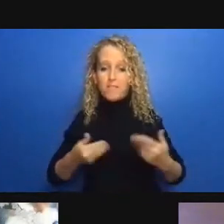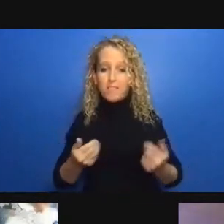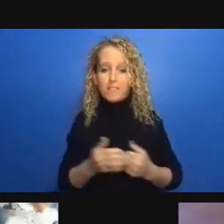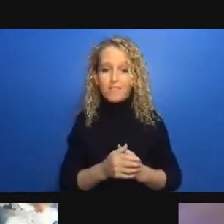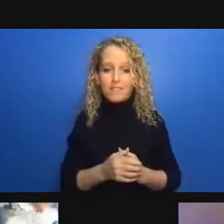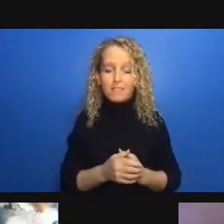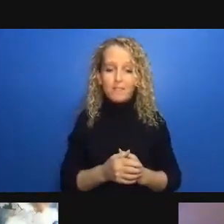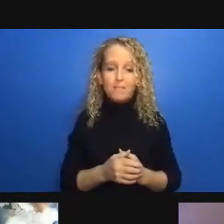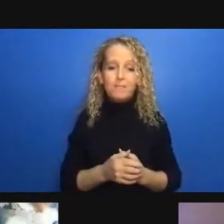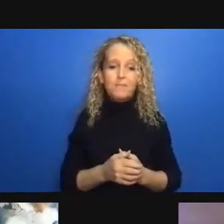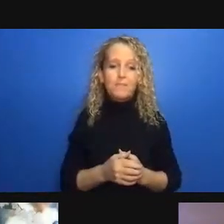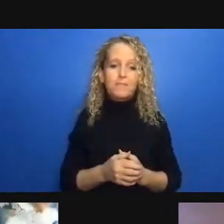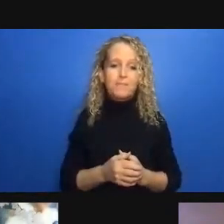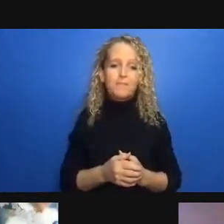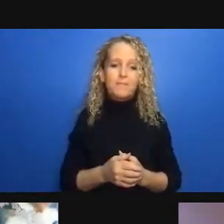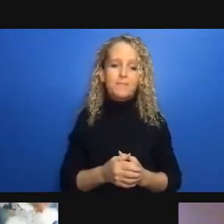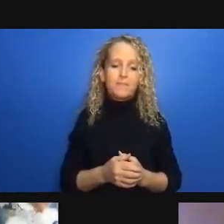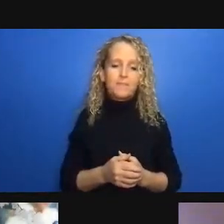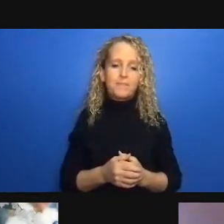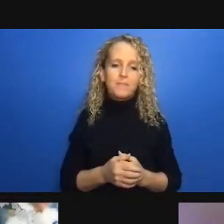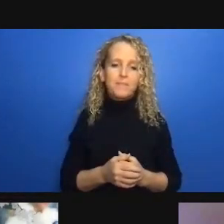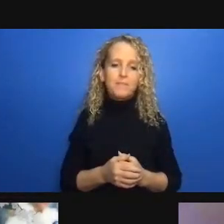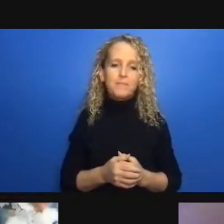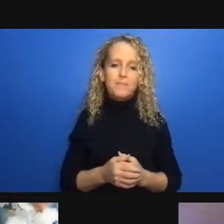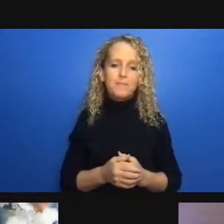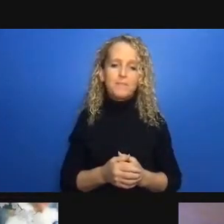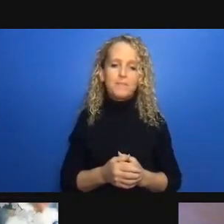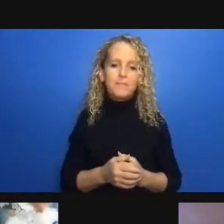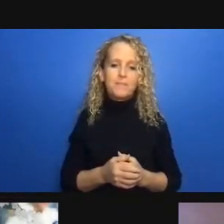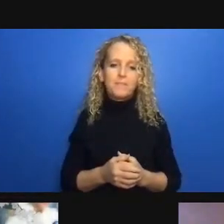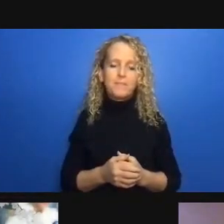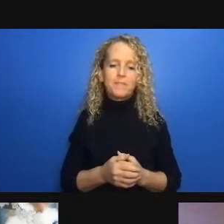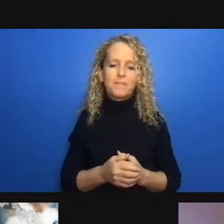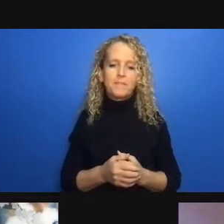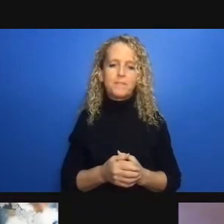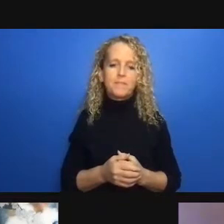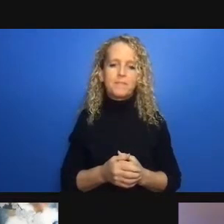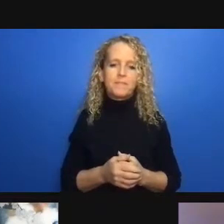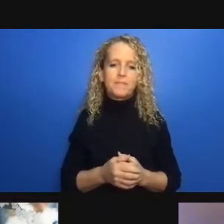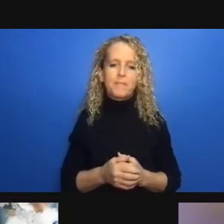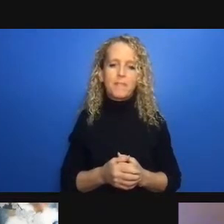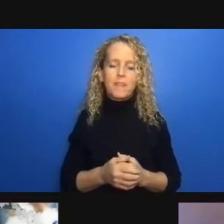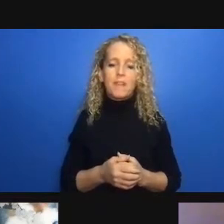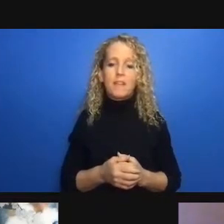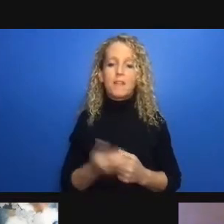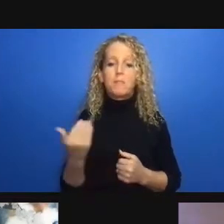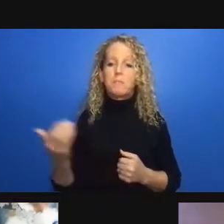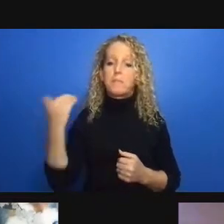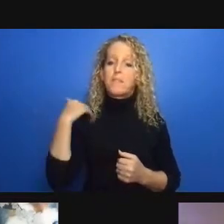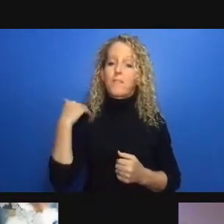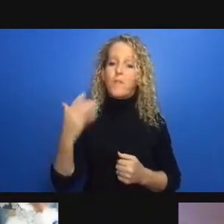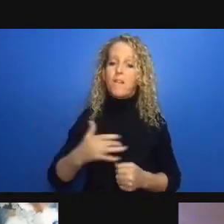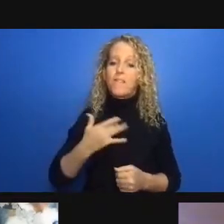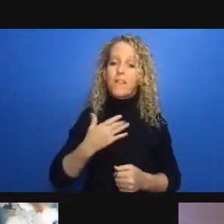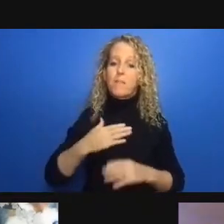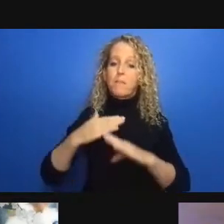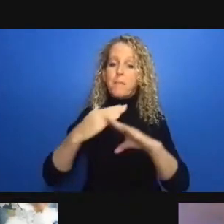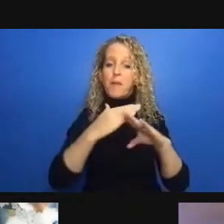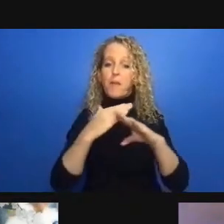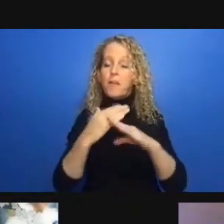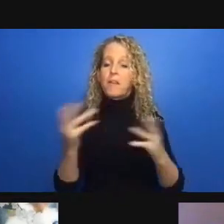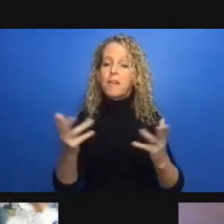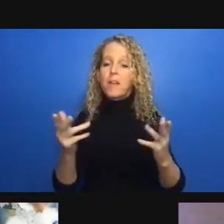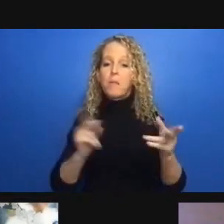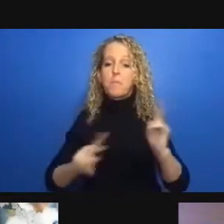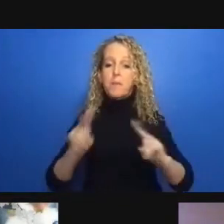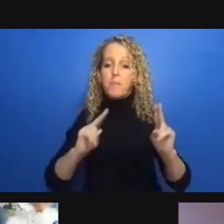is, you know, maybe the barriers before were people not being able to come out of the office. You know, they work in a day job